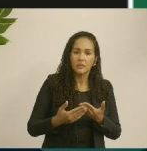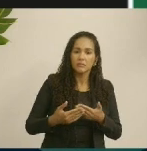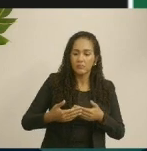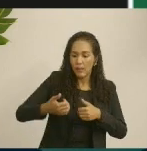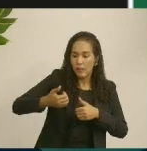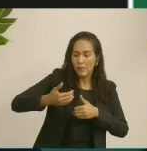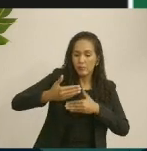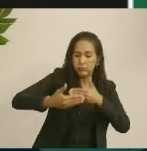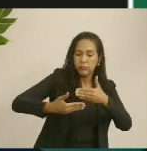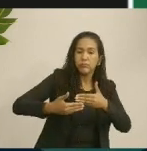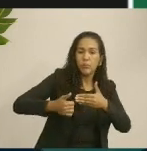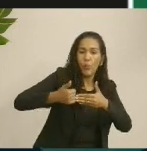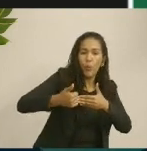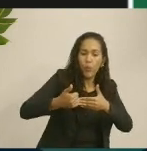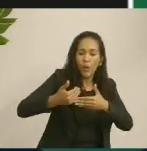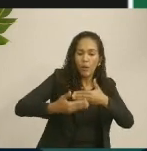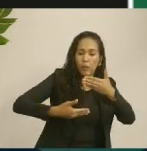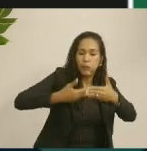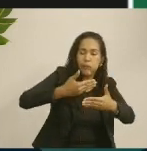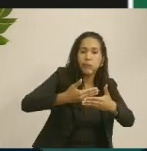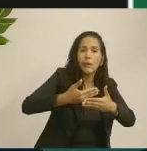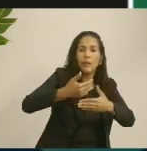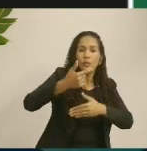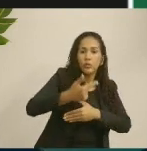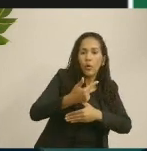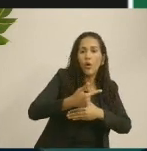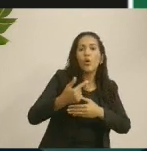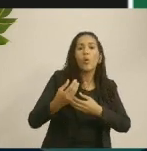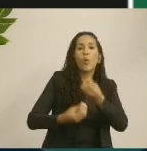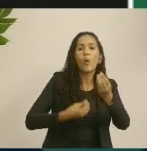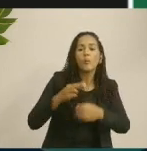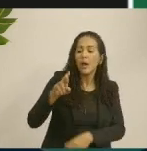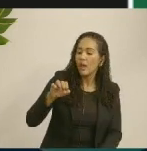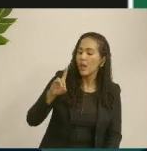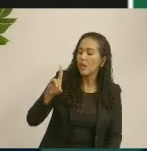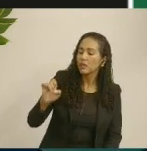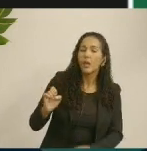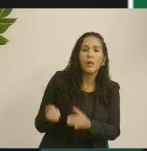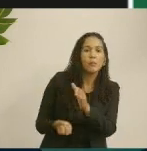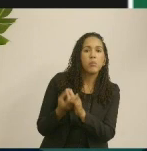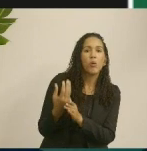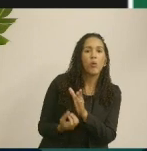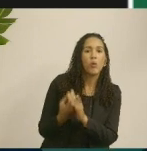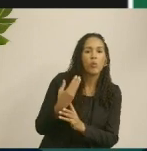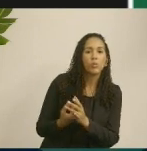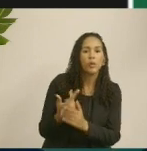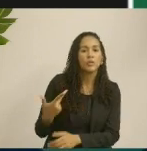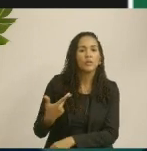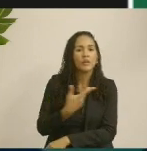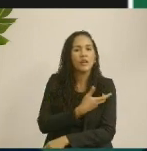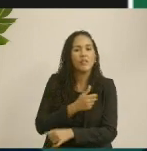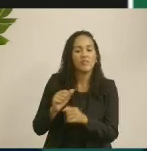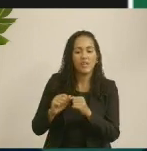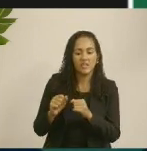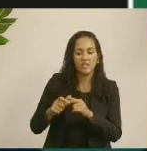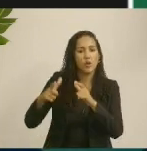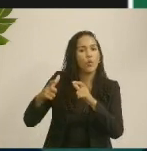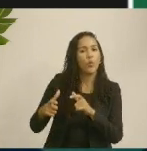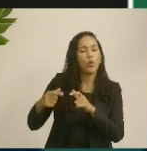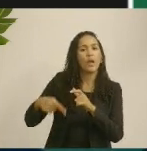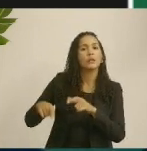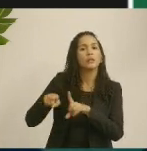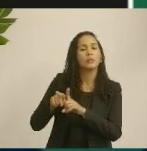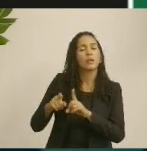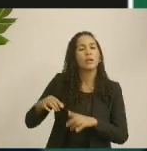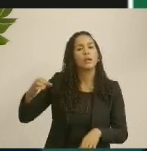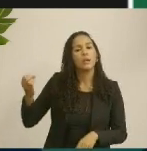networks so that they can be producing the vaccine locally, indigenously, with innovation that can be